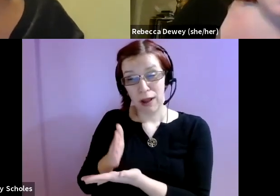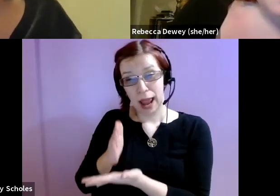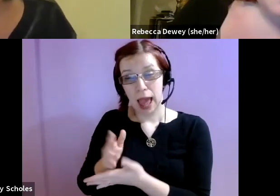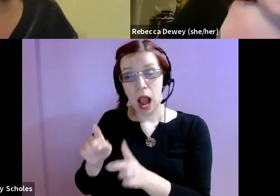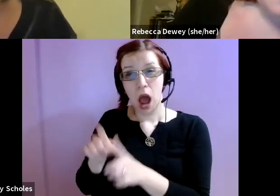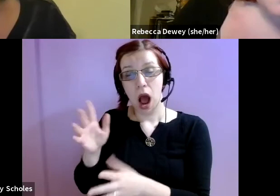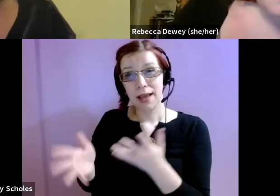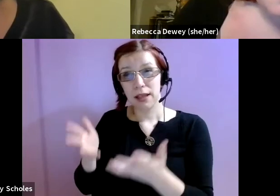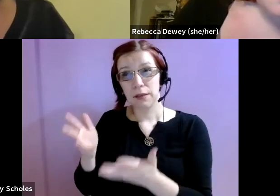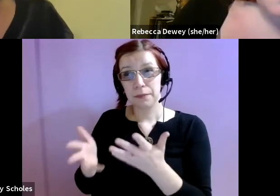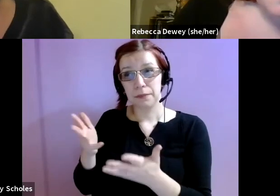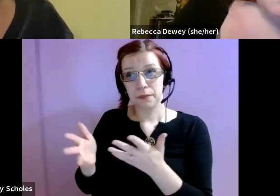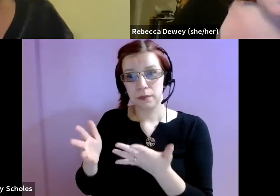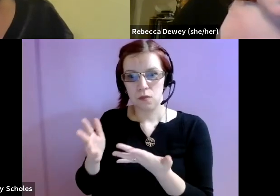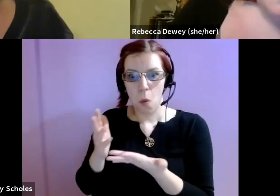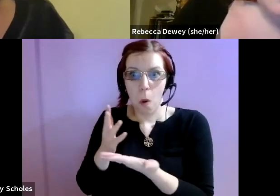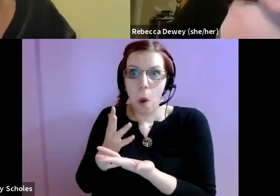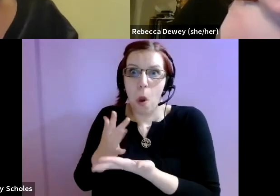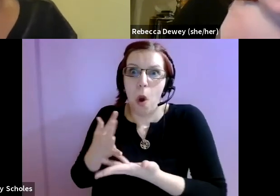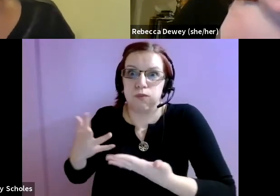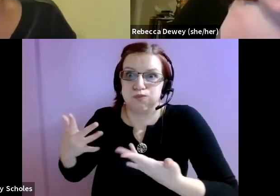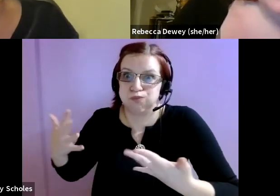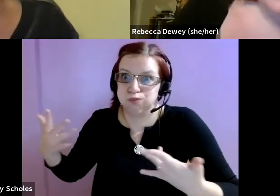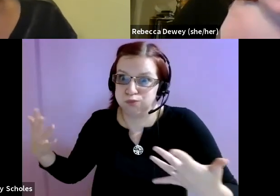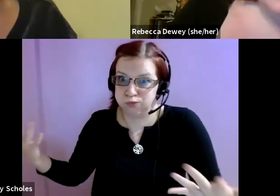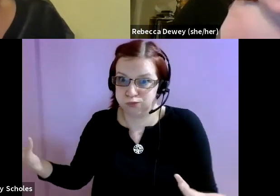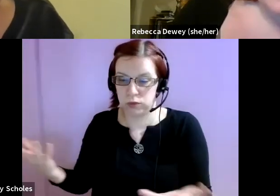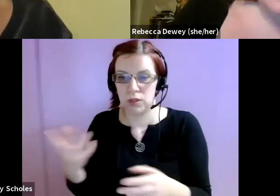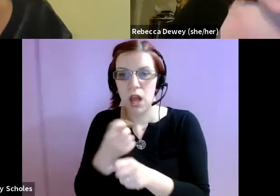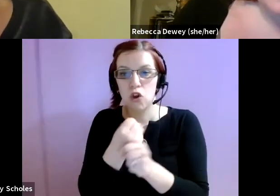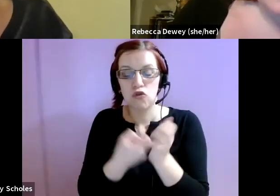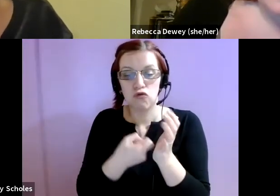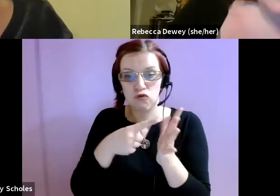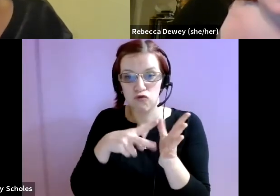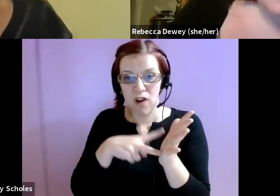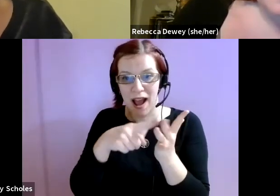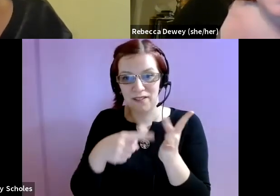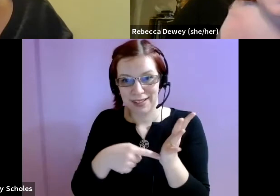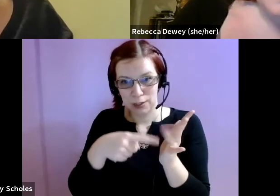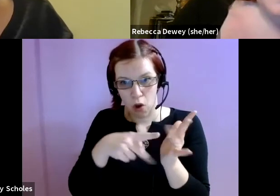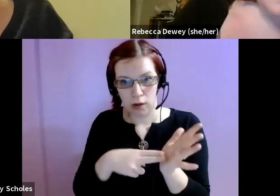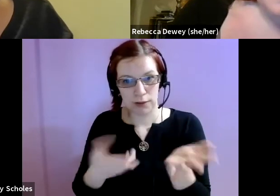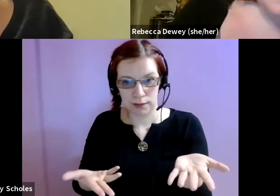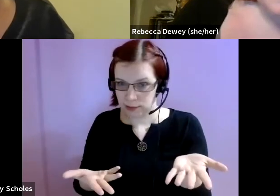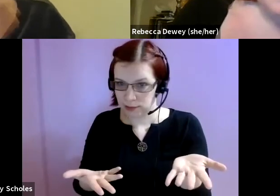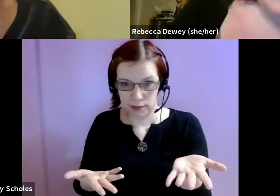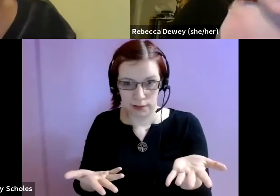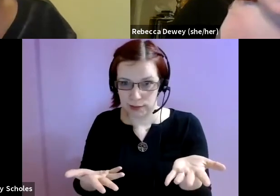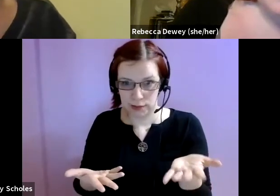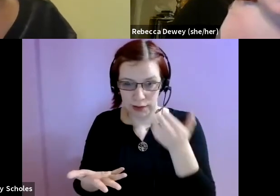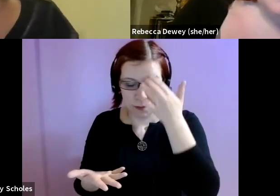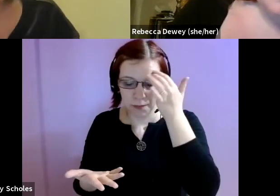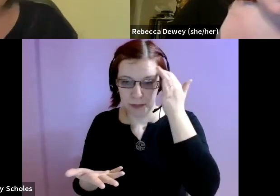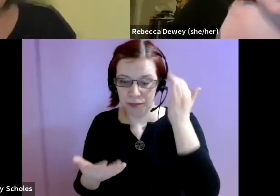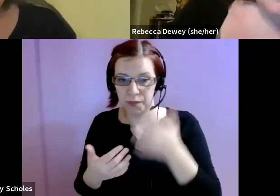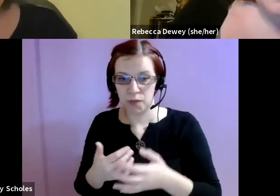a huge number of gravitons. So we are not, with our gravitational wave detectors, going to